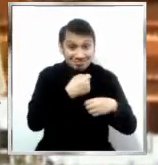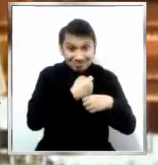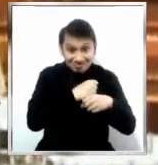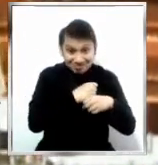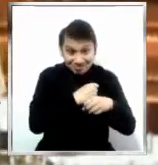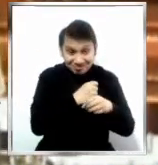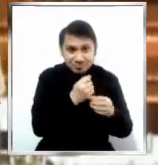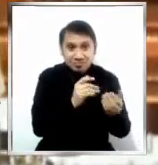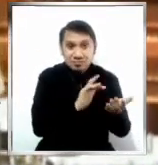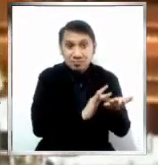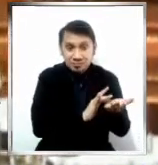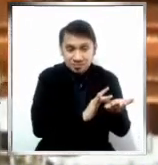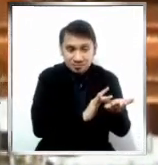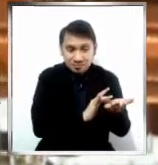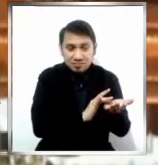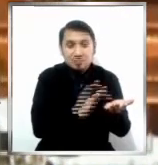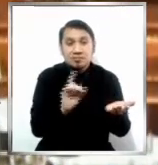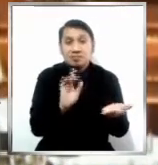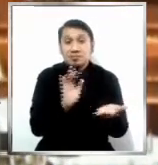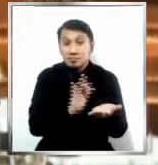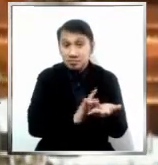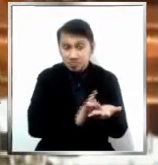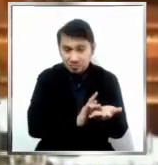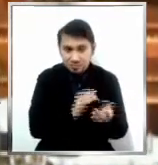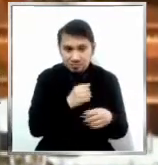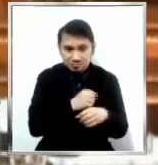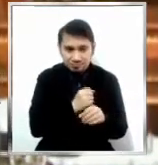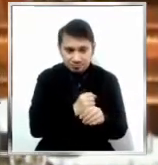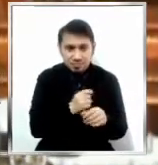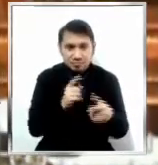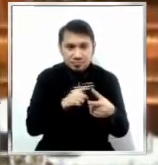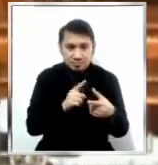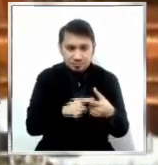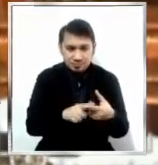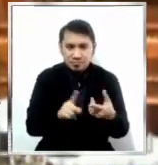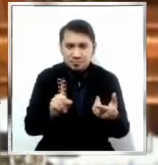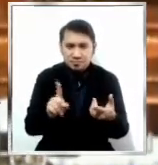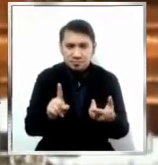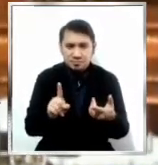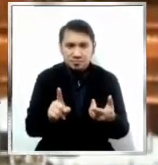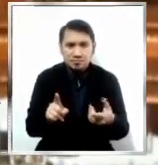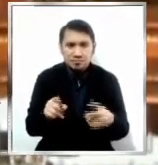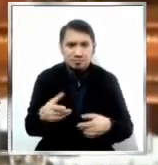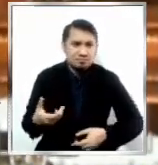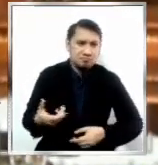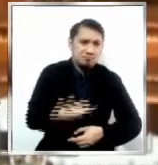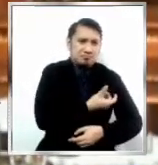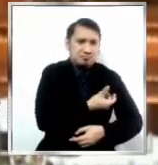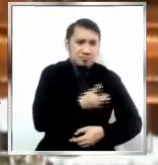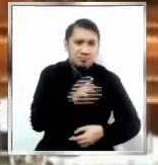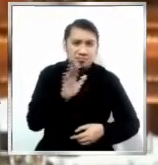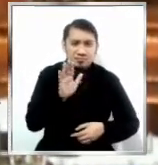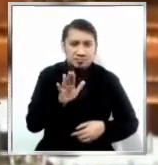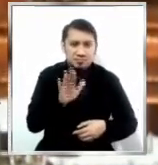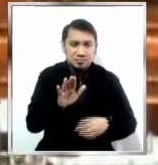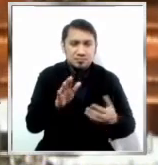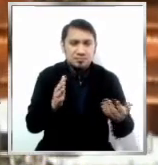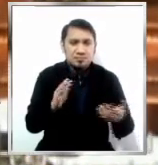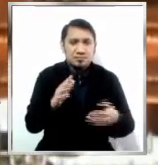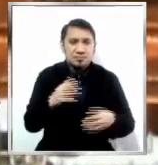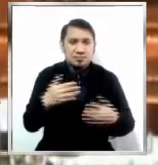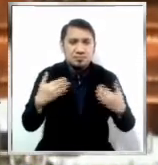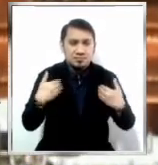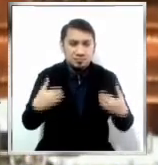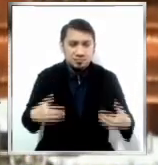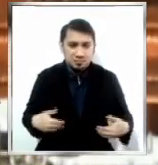then harvested and placed in your body is the same germs COVID-19.